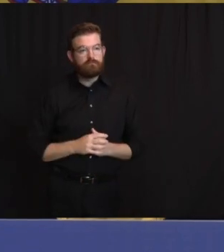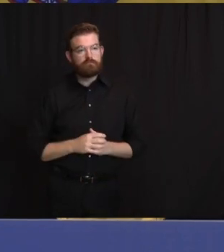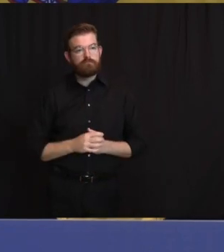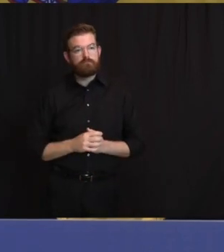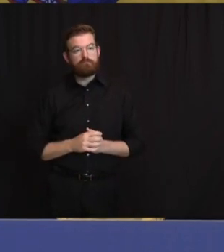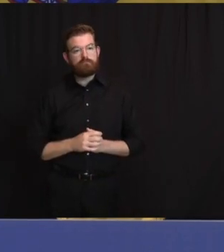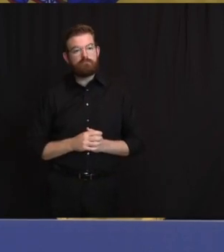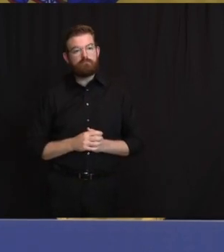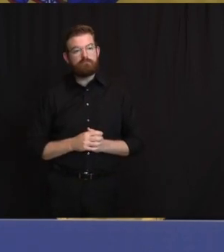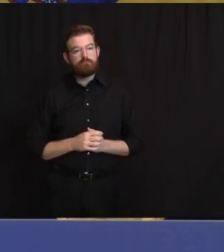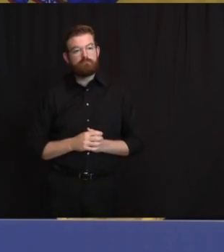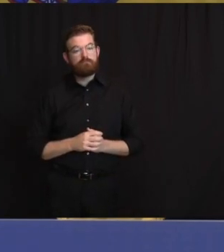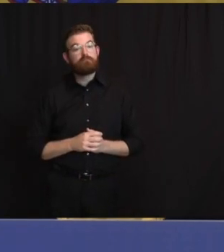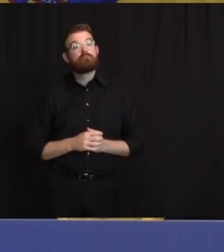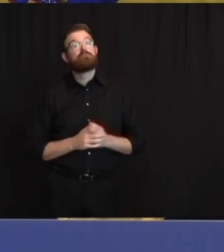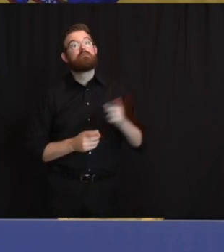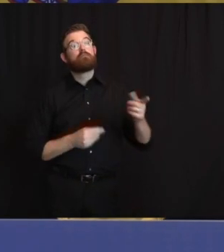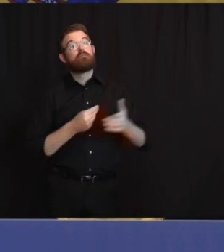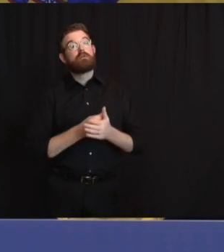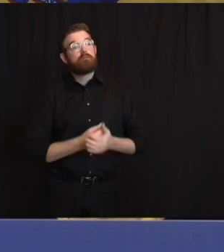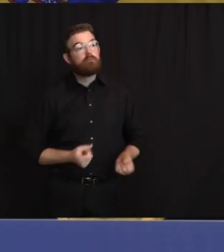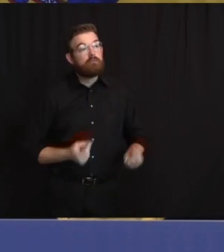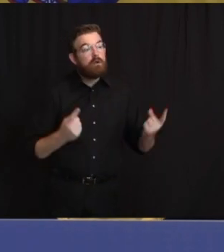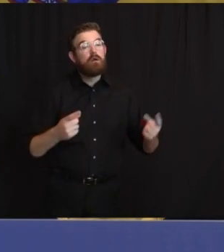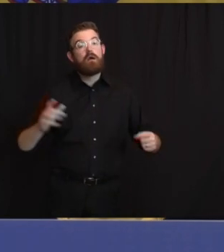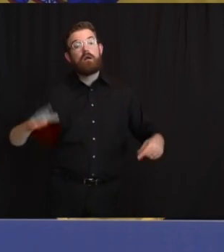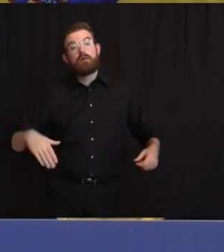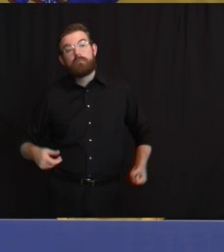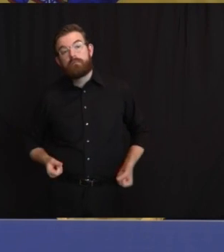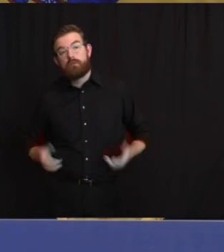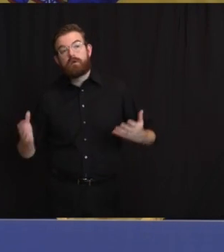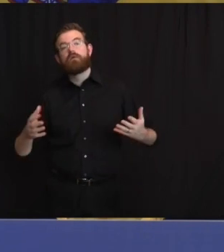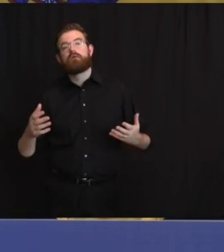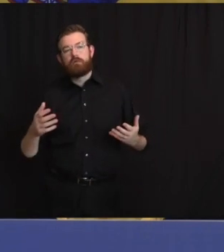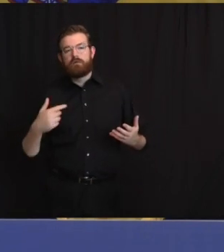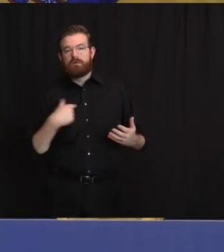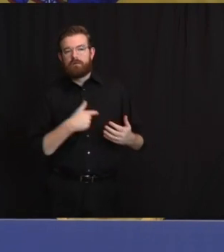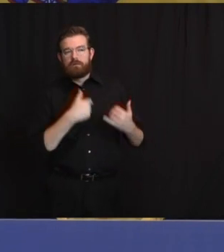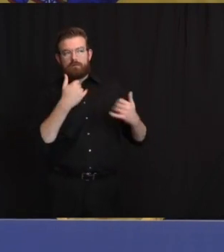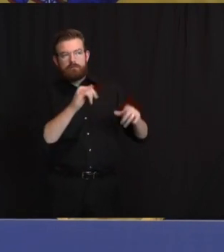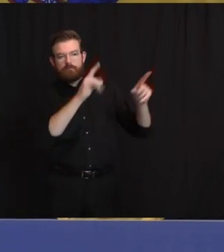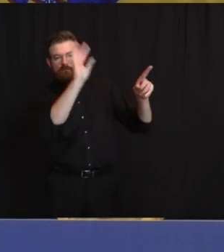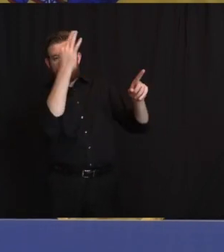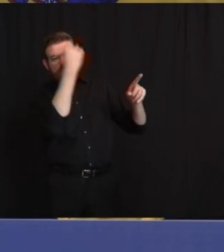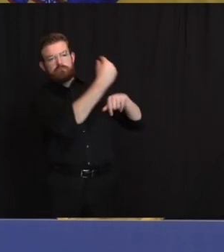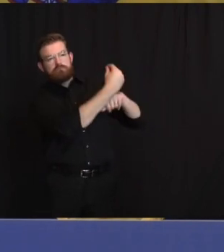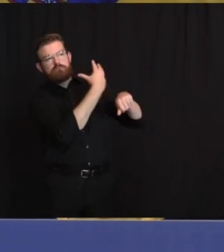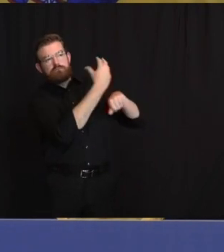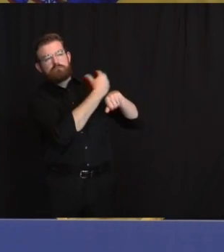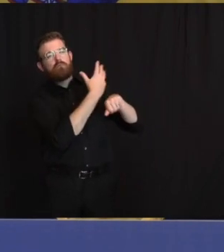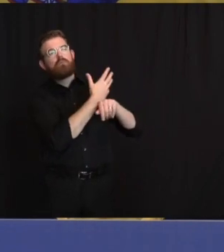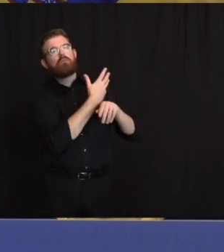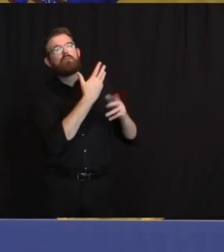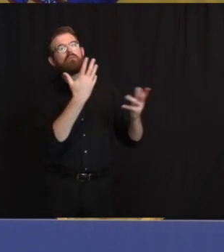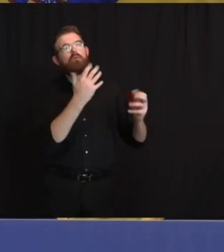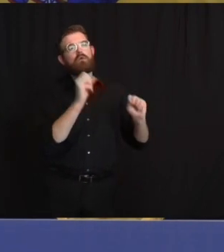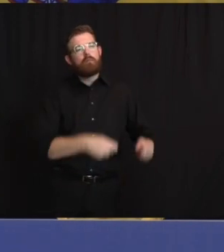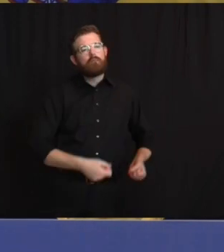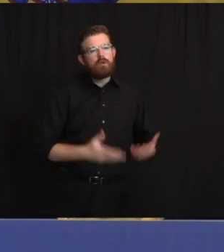due to, and Matt will correct me if I'm wrong here, still needing guidance from the feds on how we can spend it. Is that fair to